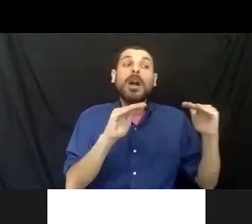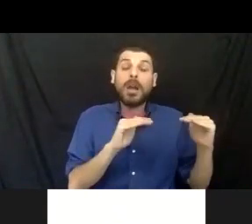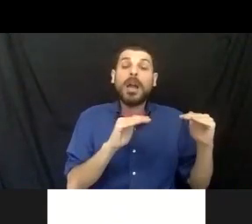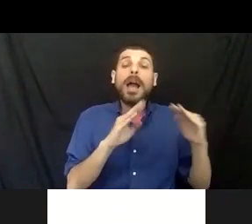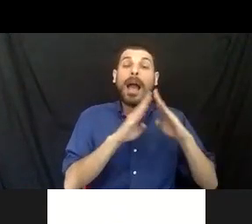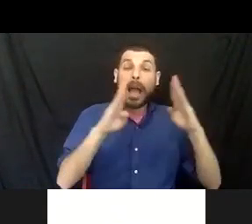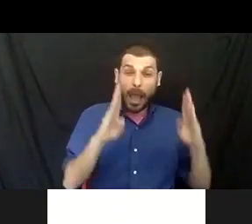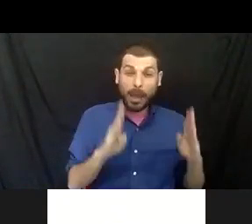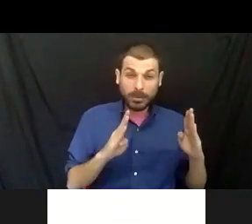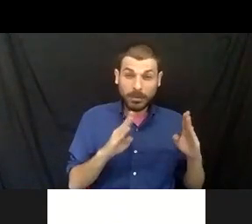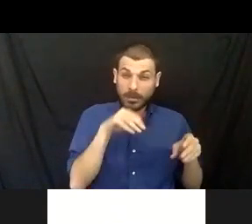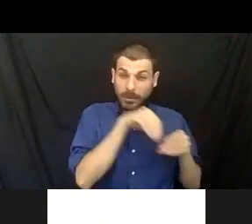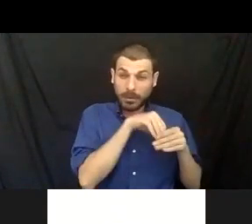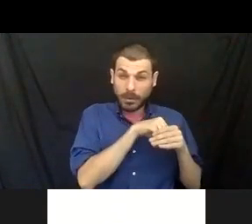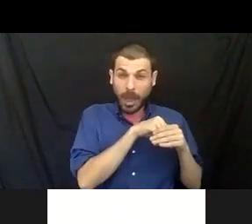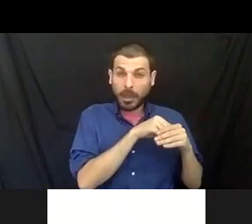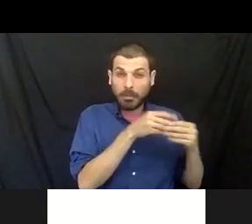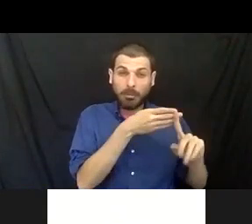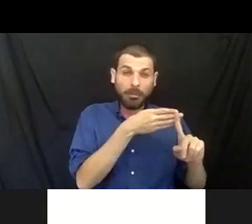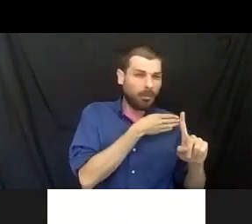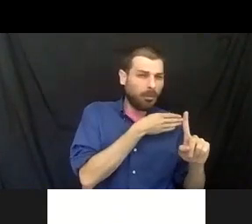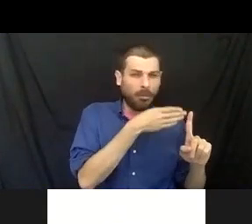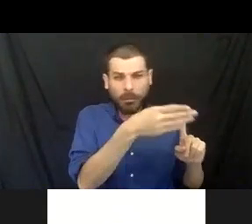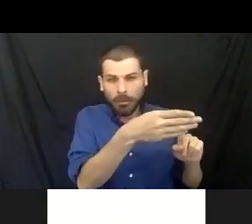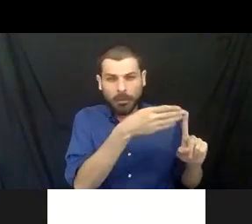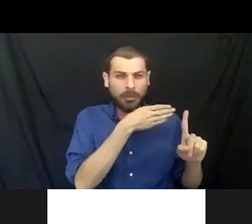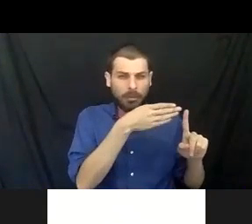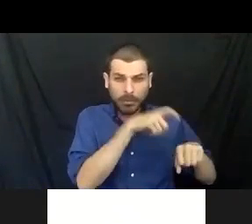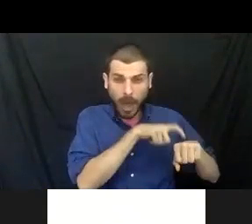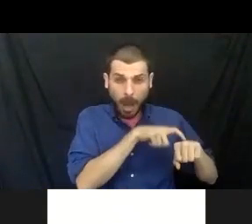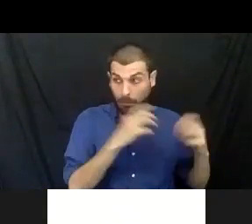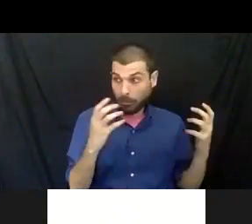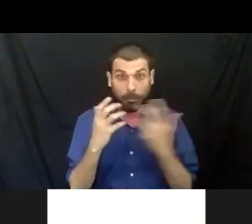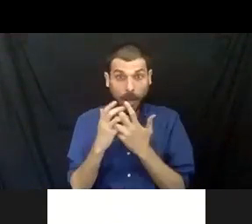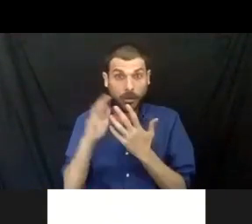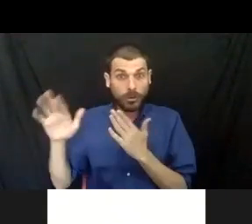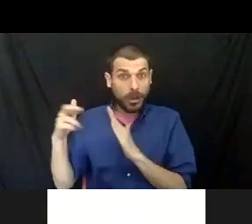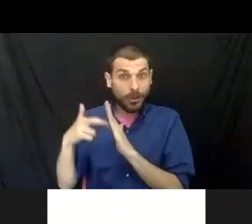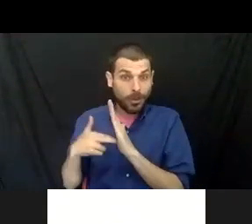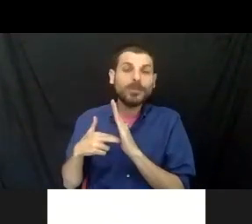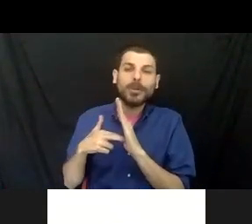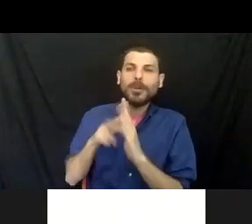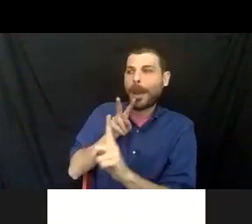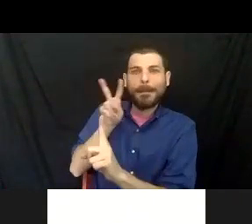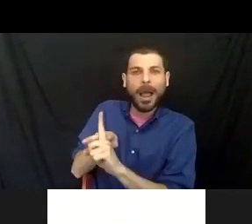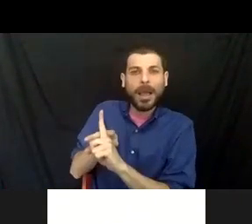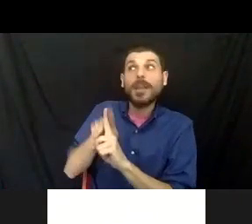income requirements, you can qualify for the state to pay your property taxes for you. And